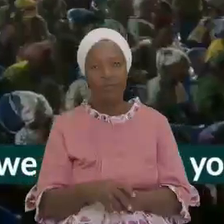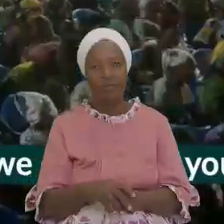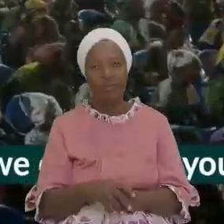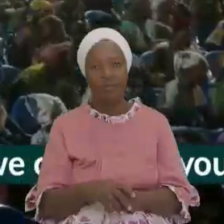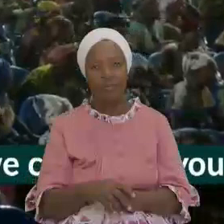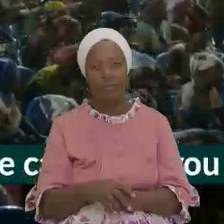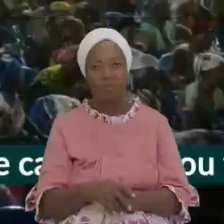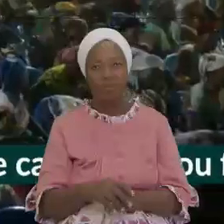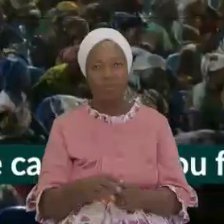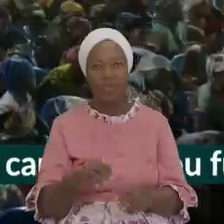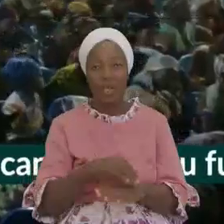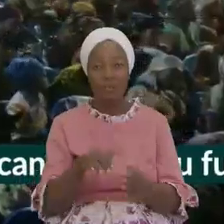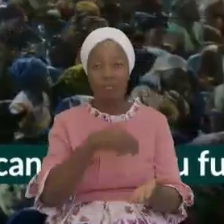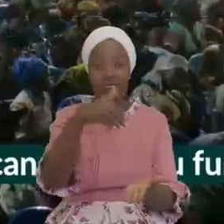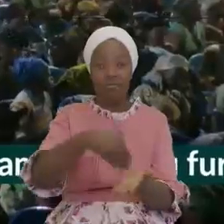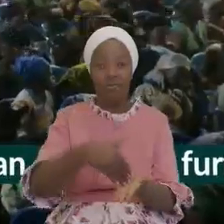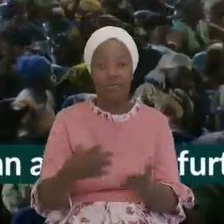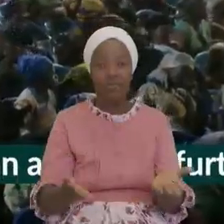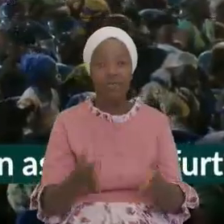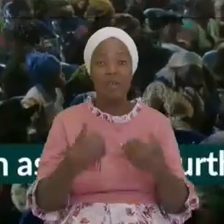the middle here. Have you finished?